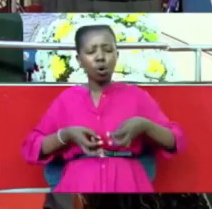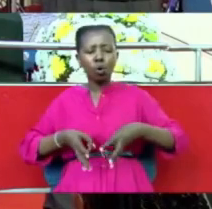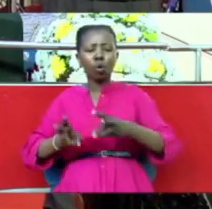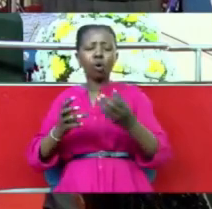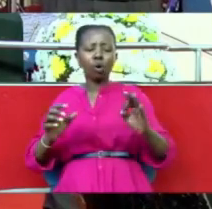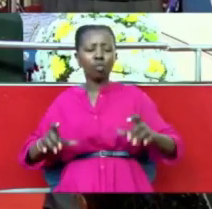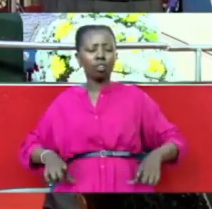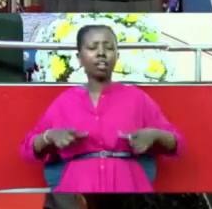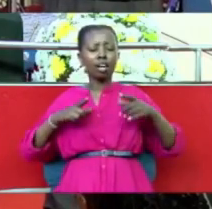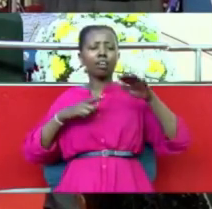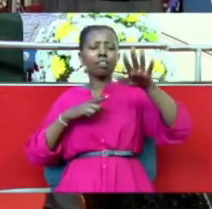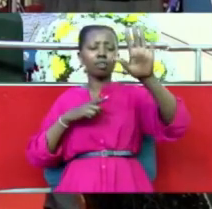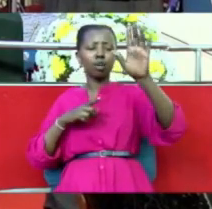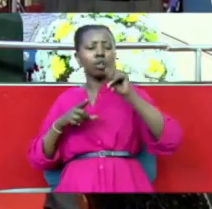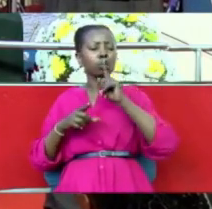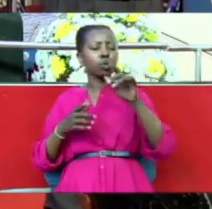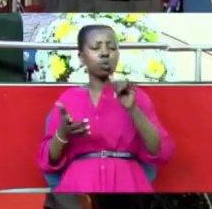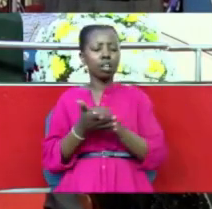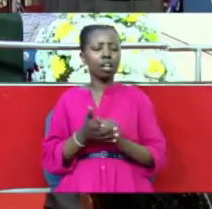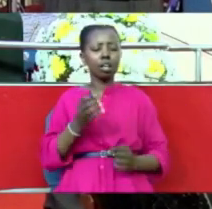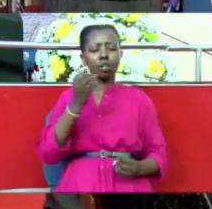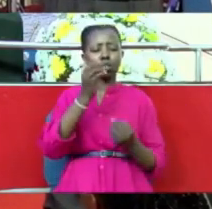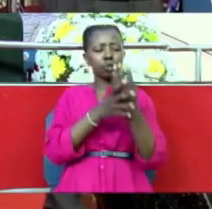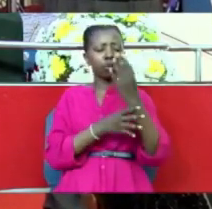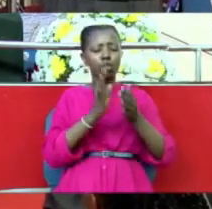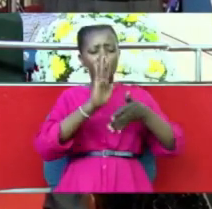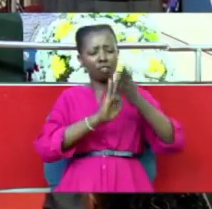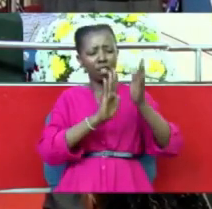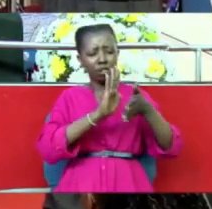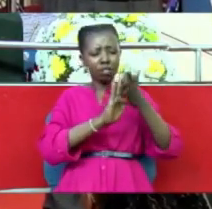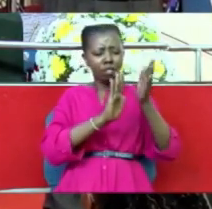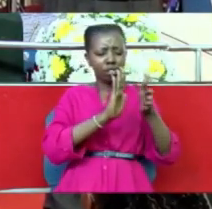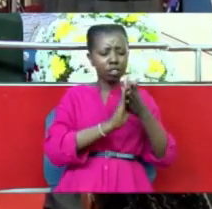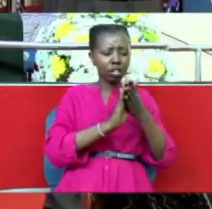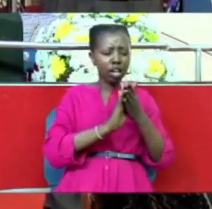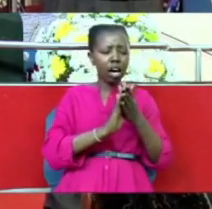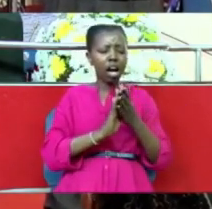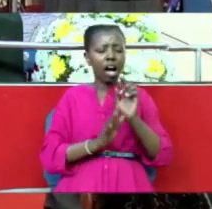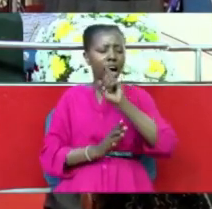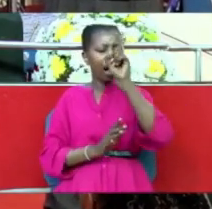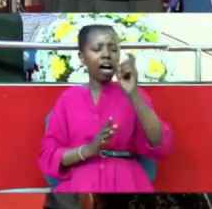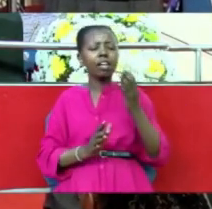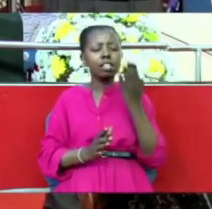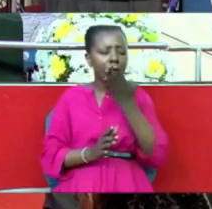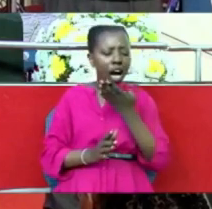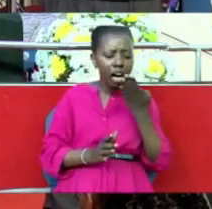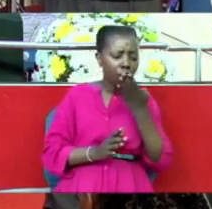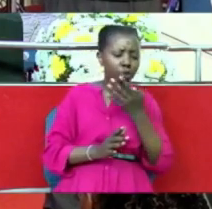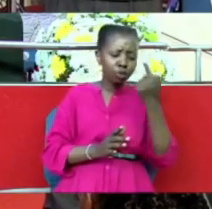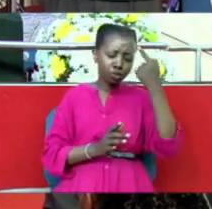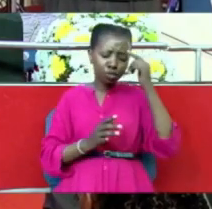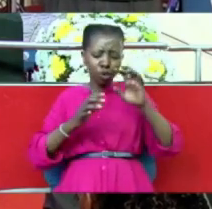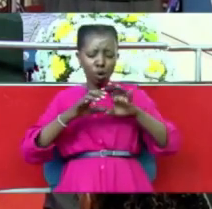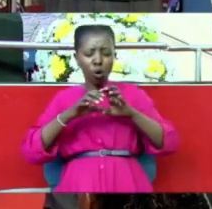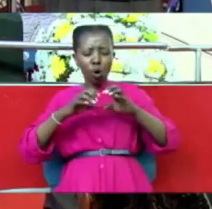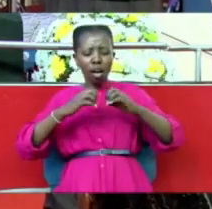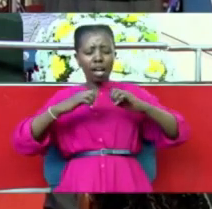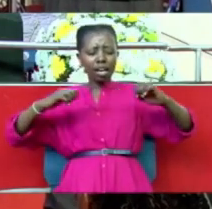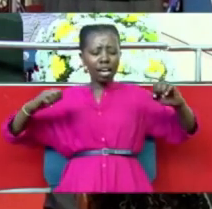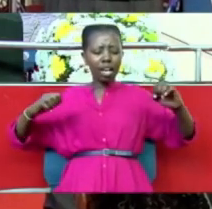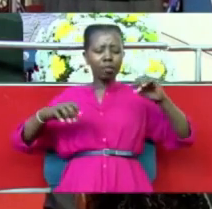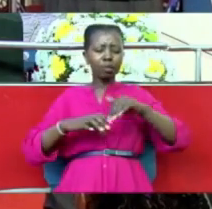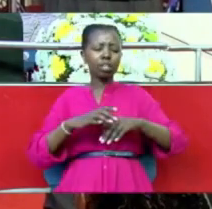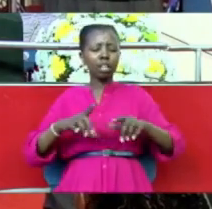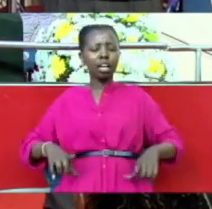enlarge. Amen. Speedily. Amen. I provoke the anointing for all around enlargement. Yes. To rest upon you. In